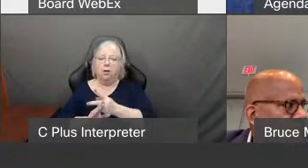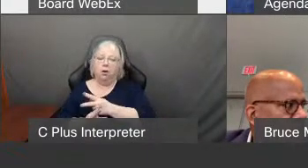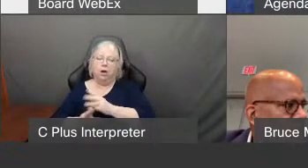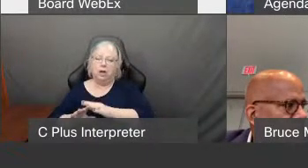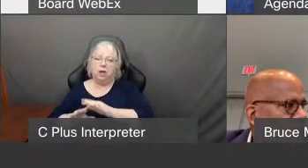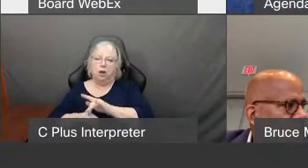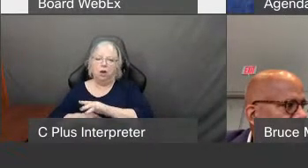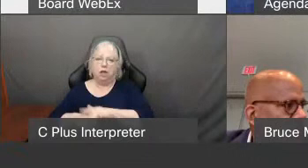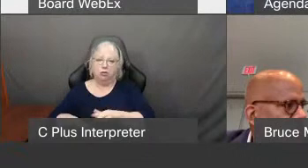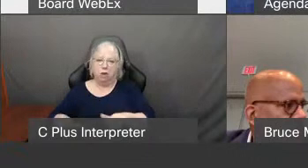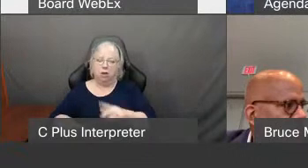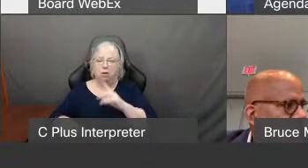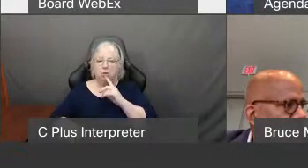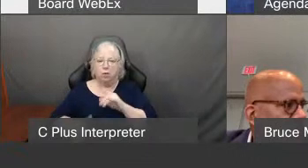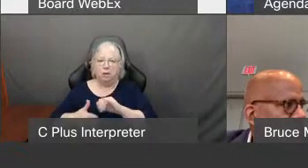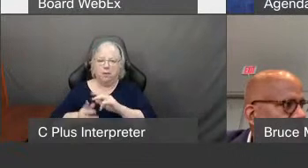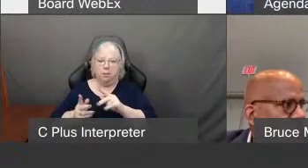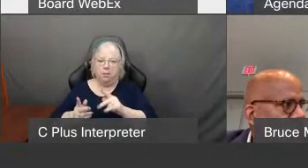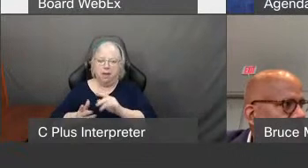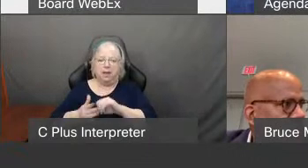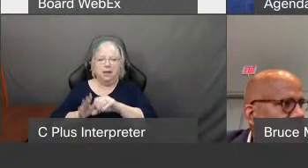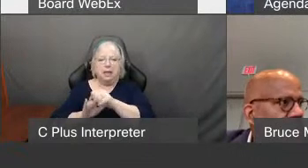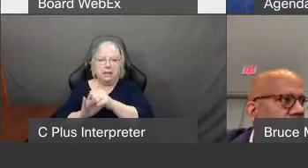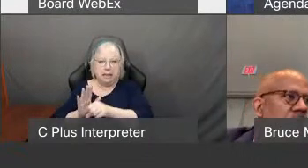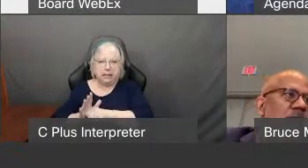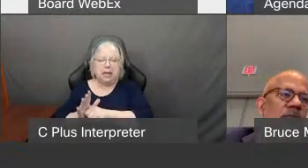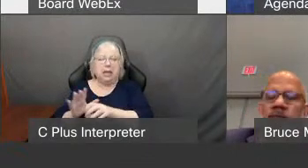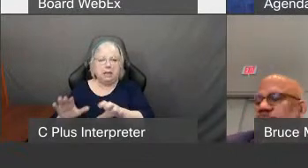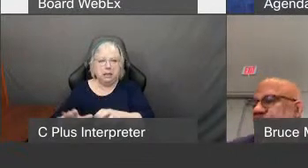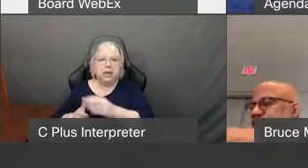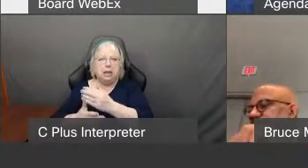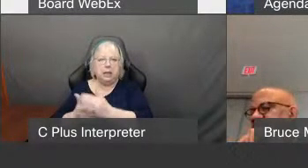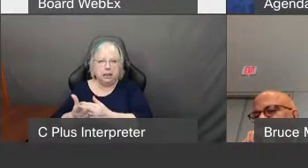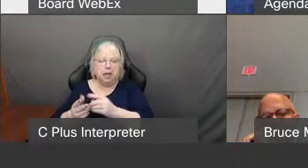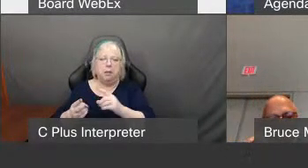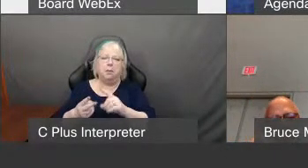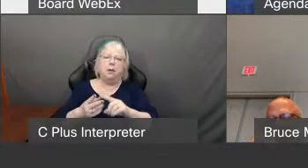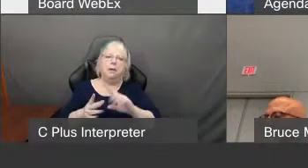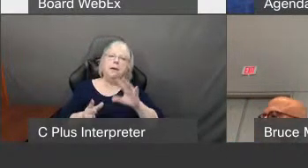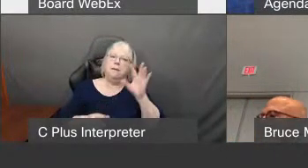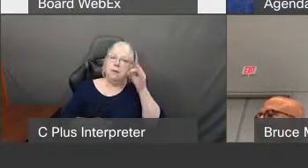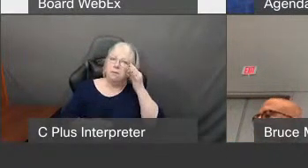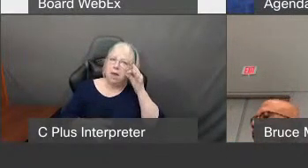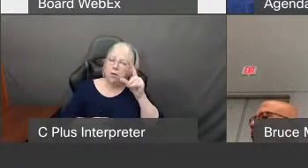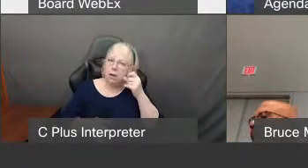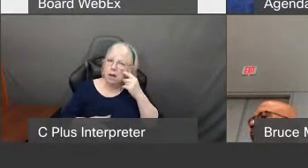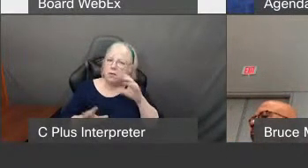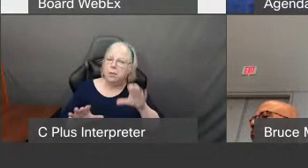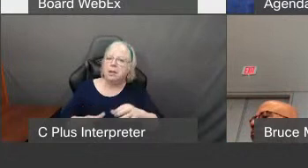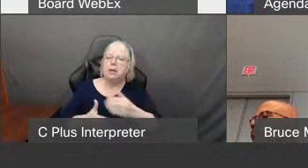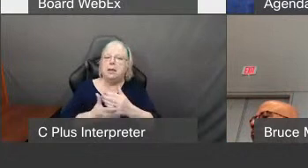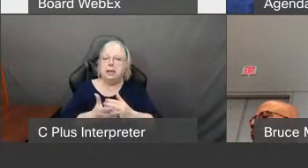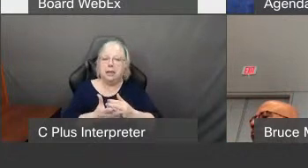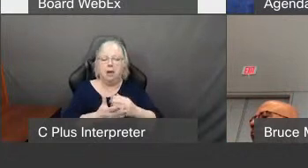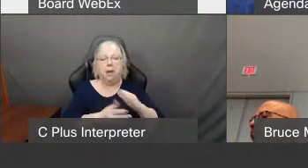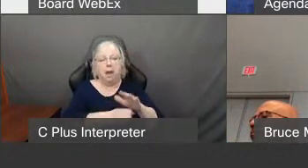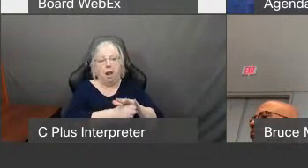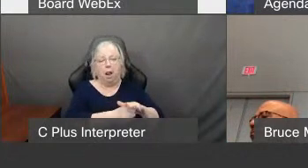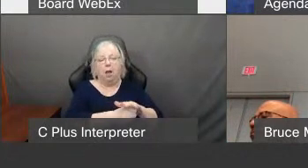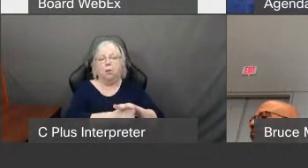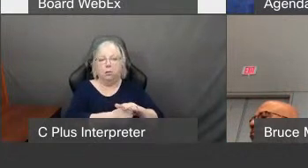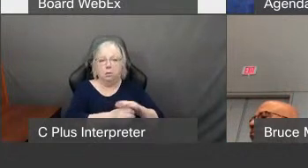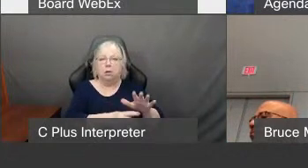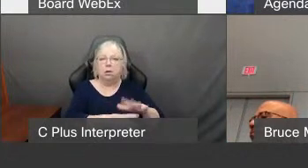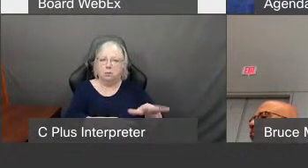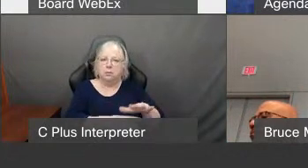think that the states have done some, the federal government has done some, and localities have done some. It's really one of